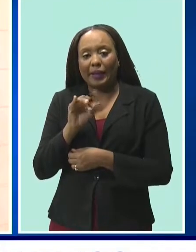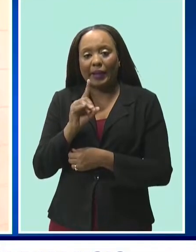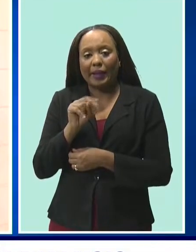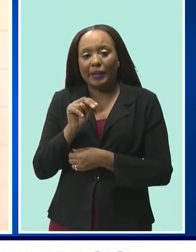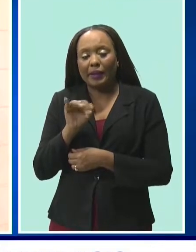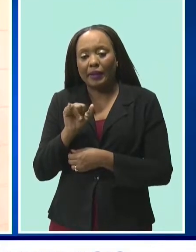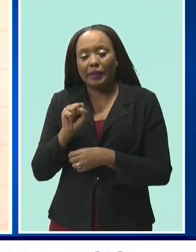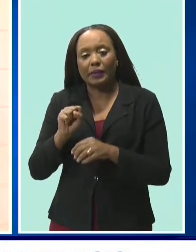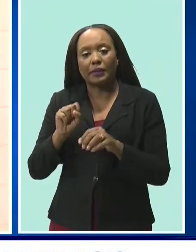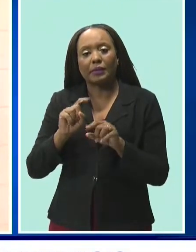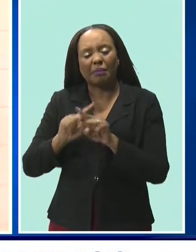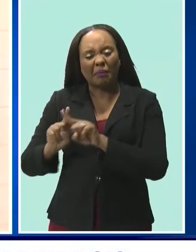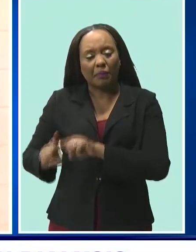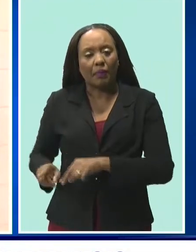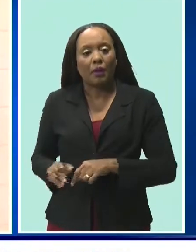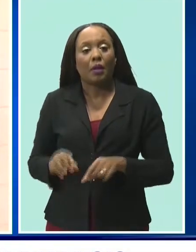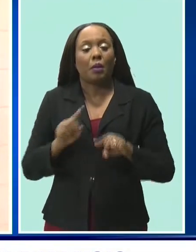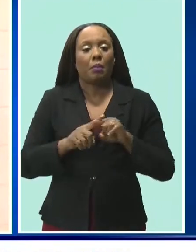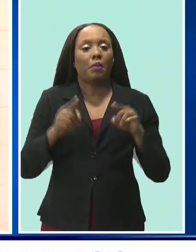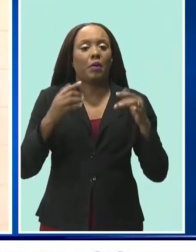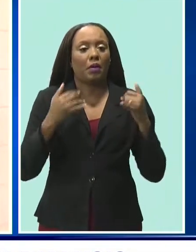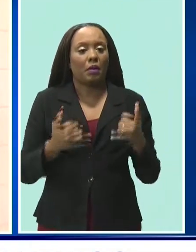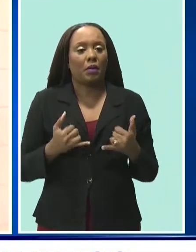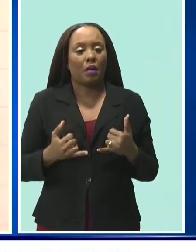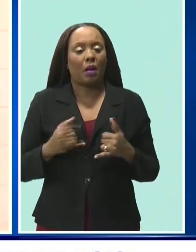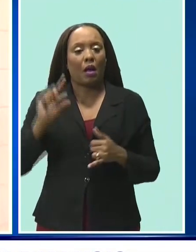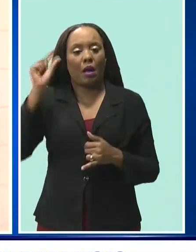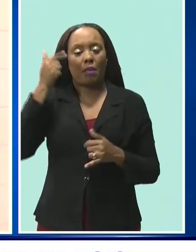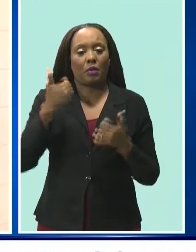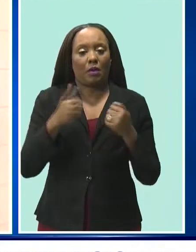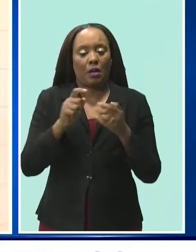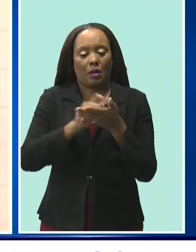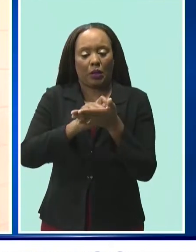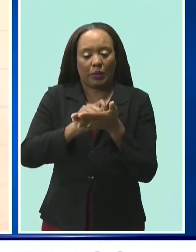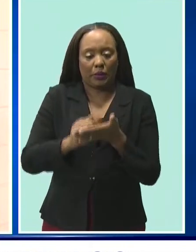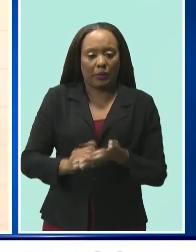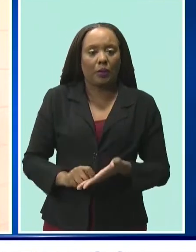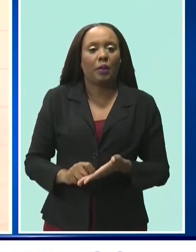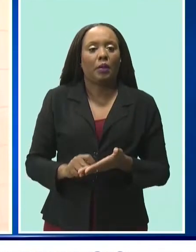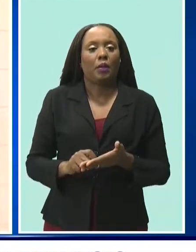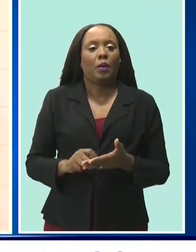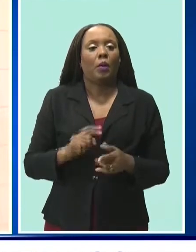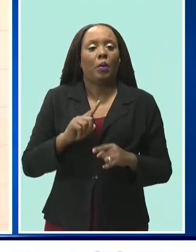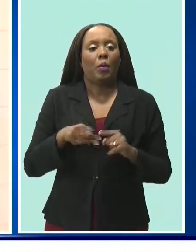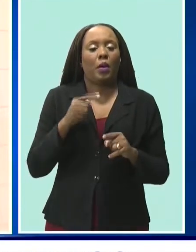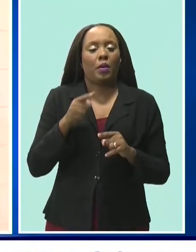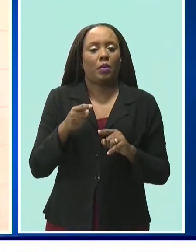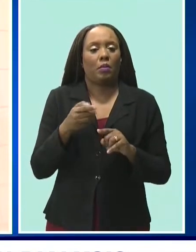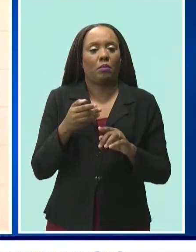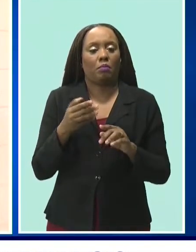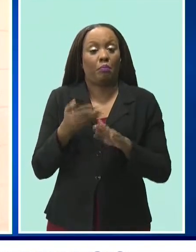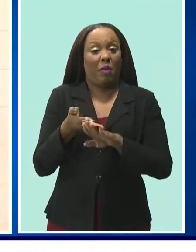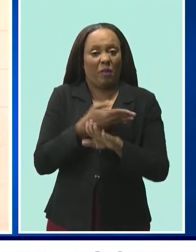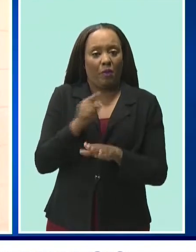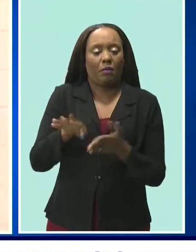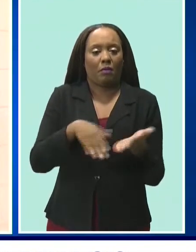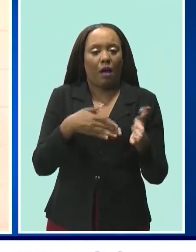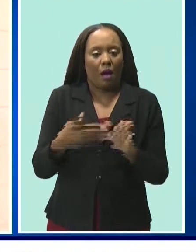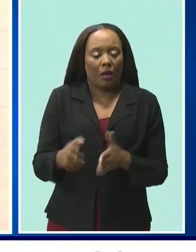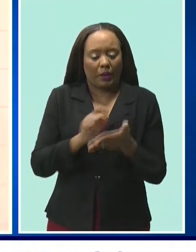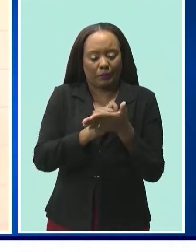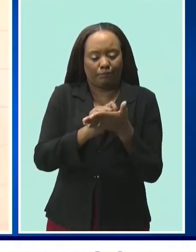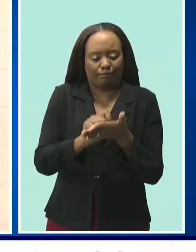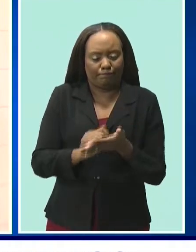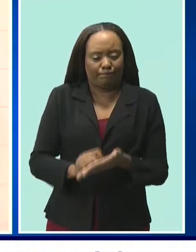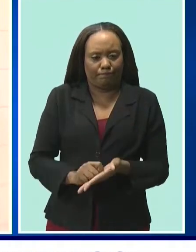as it were, as they call it, a living will, I believe that you would be able, on your death, and obviously it has to be done within a very quick time,